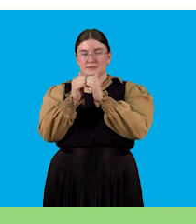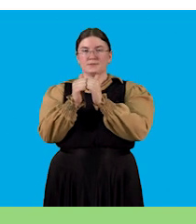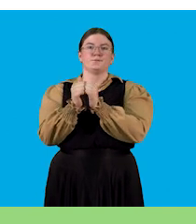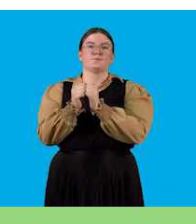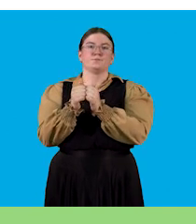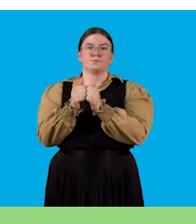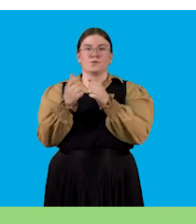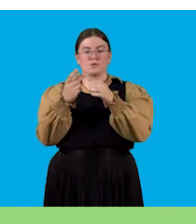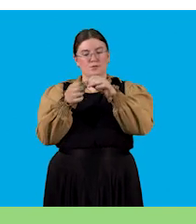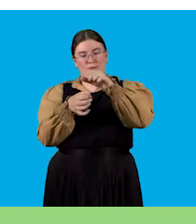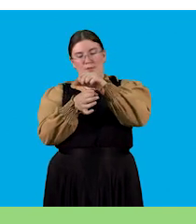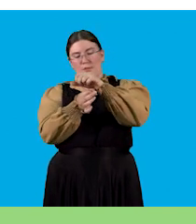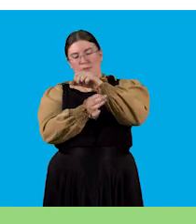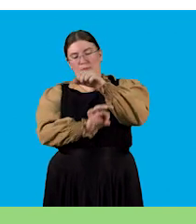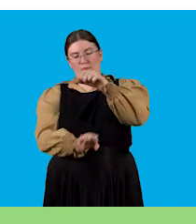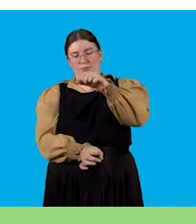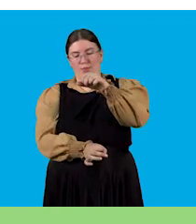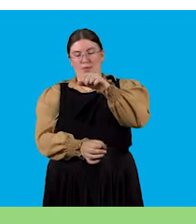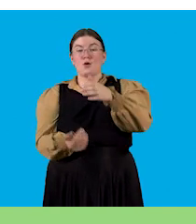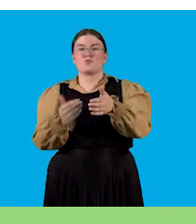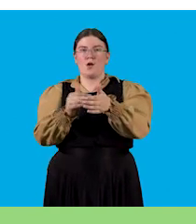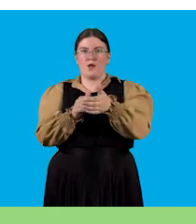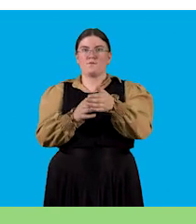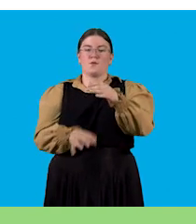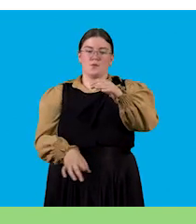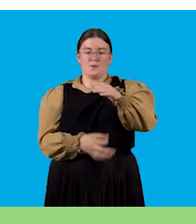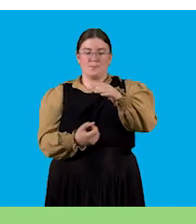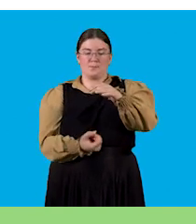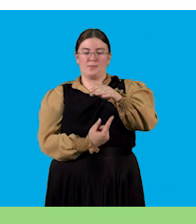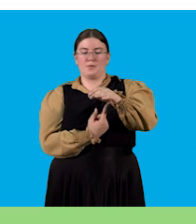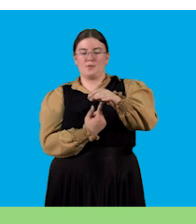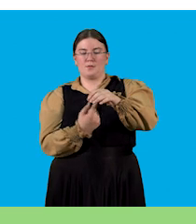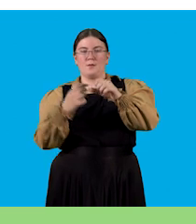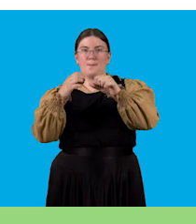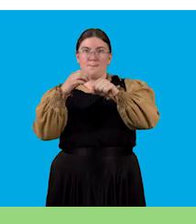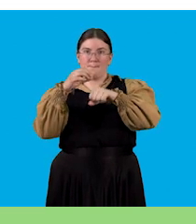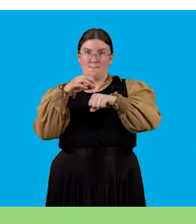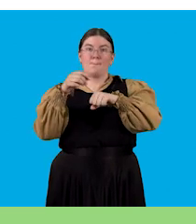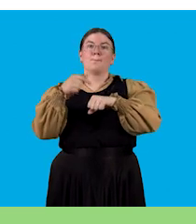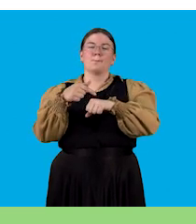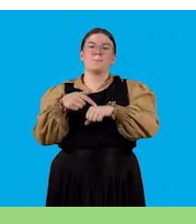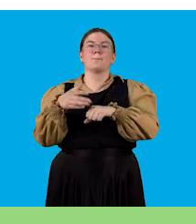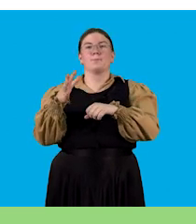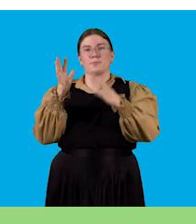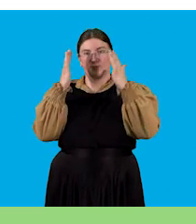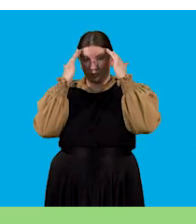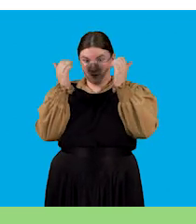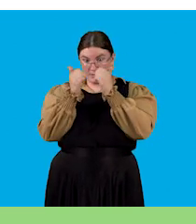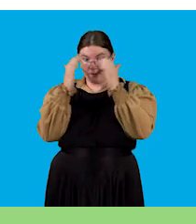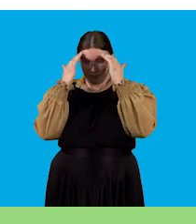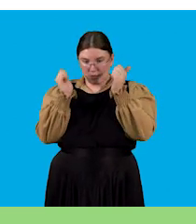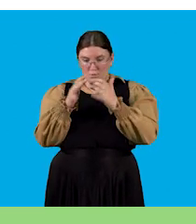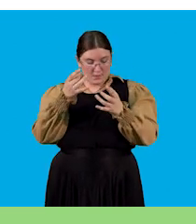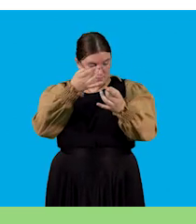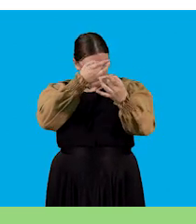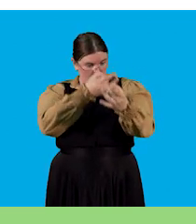the spinal cord and a message is sent to the brain. The brain will then tell the muscles to react and remove